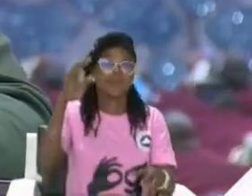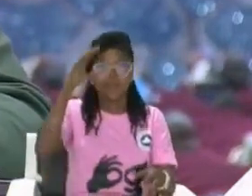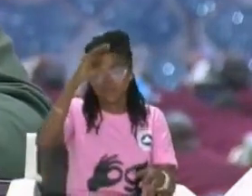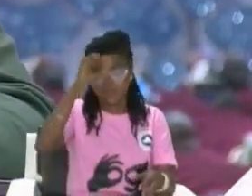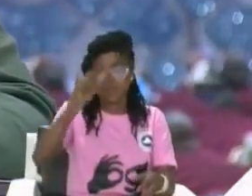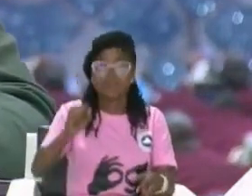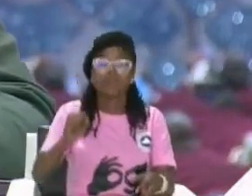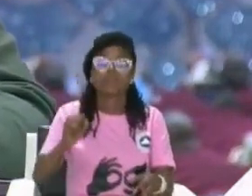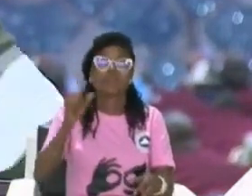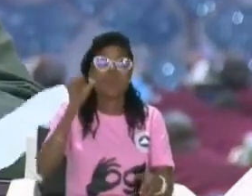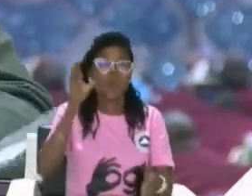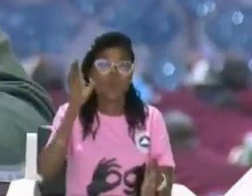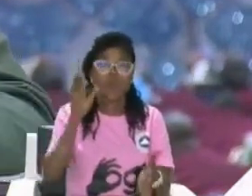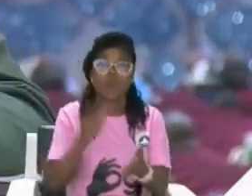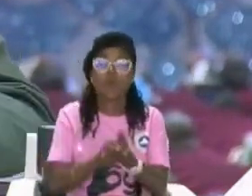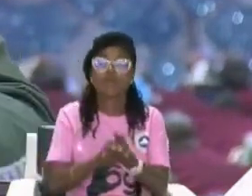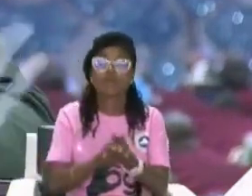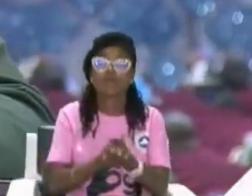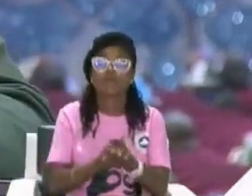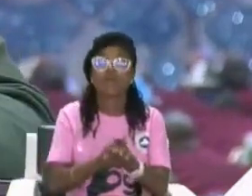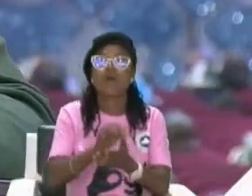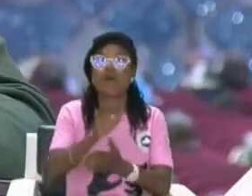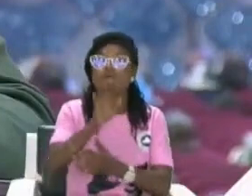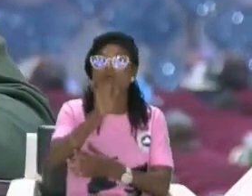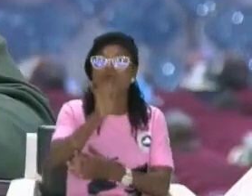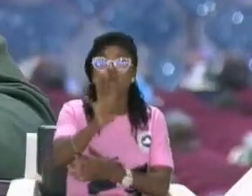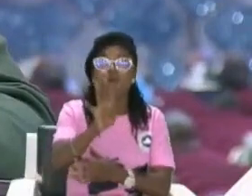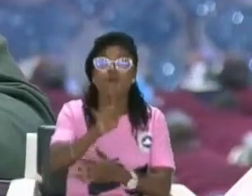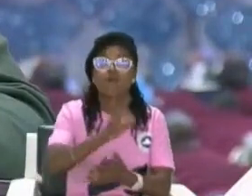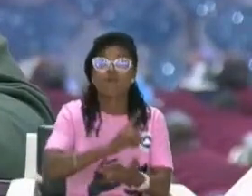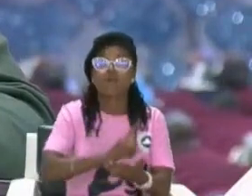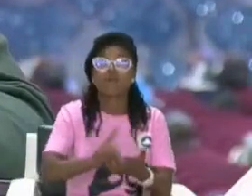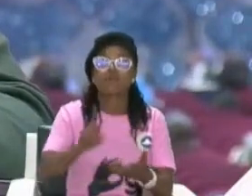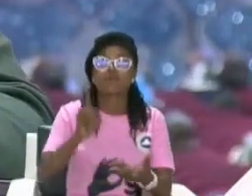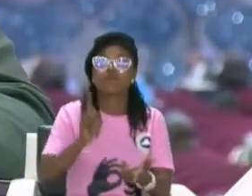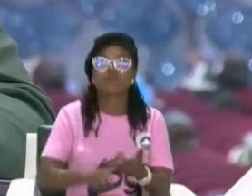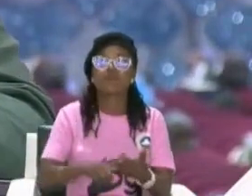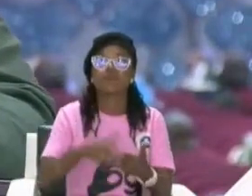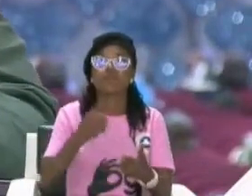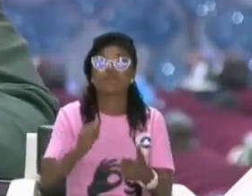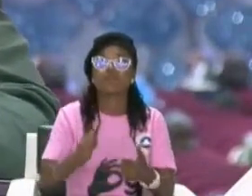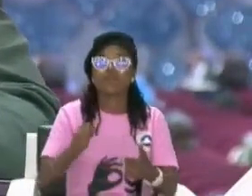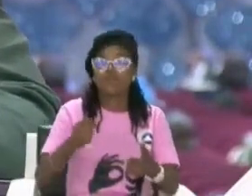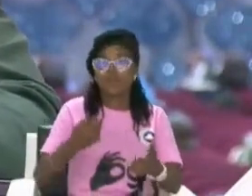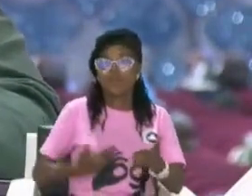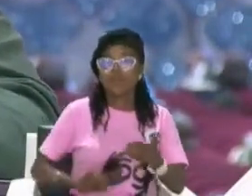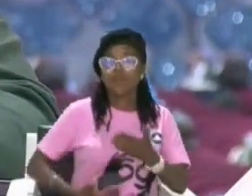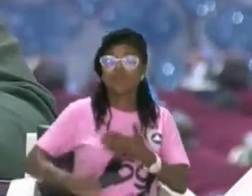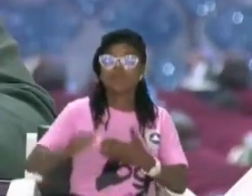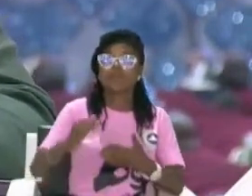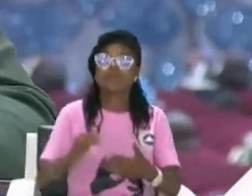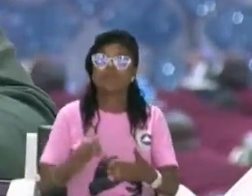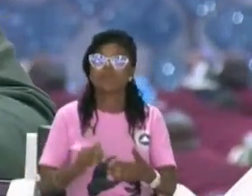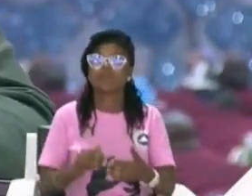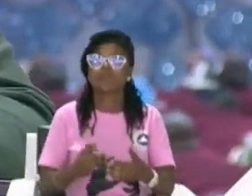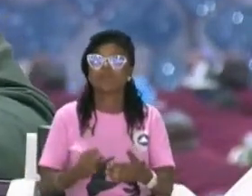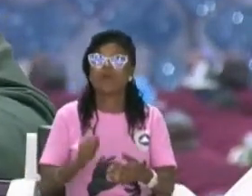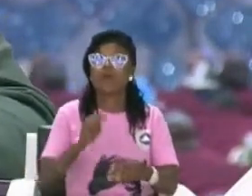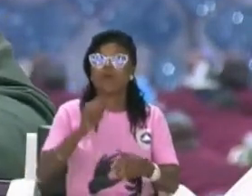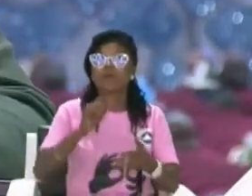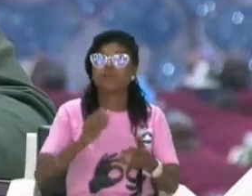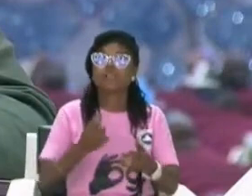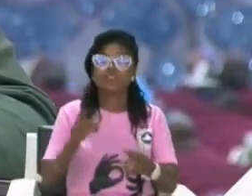a pregnancy 4 weeks to the delivery. They joined the 2023 crossover service